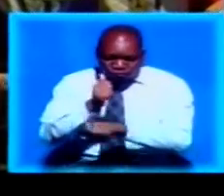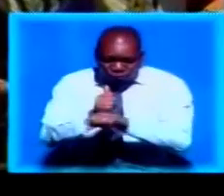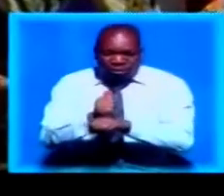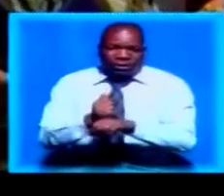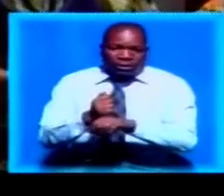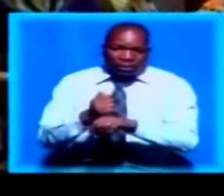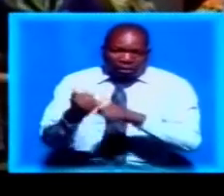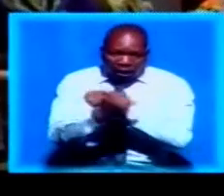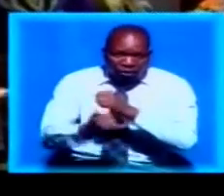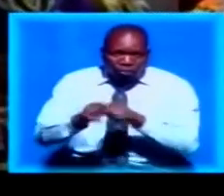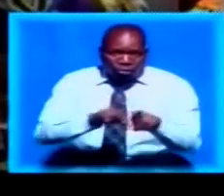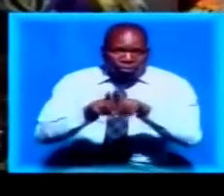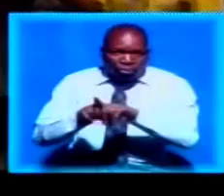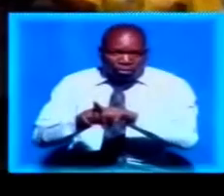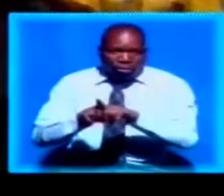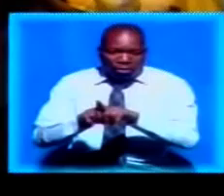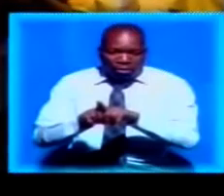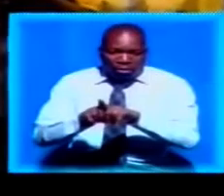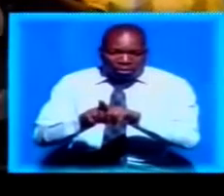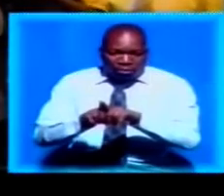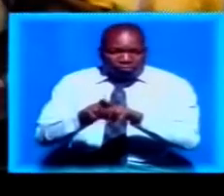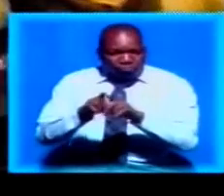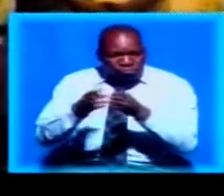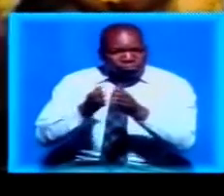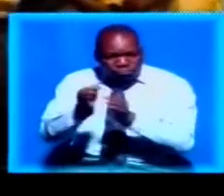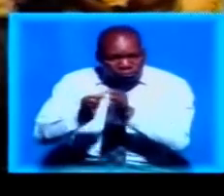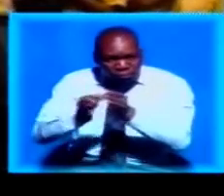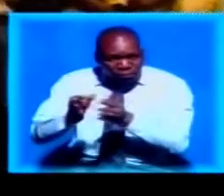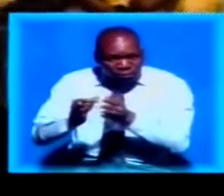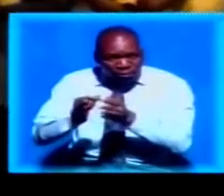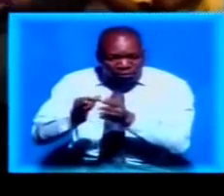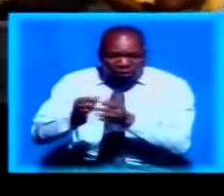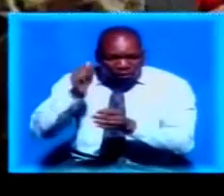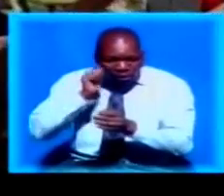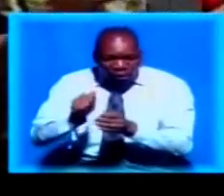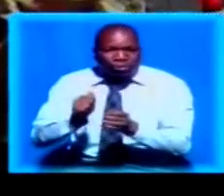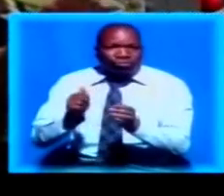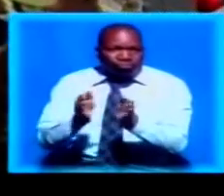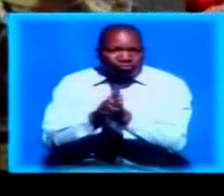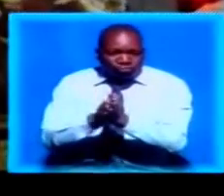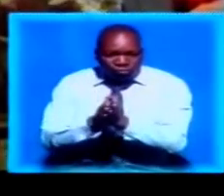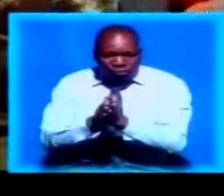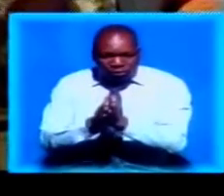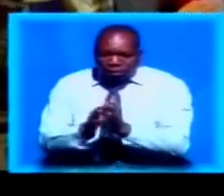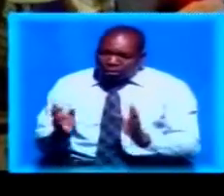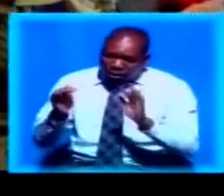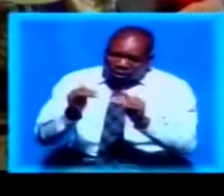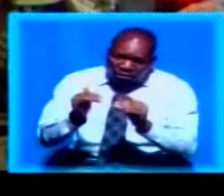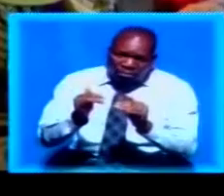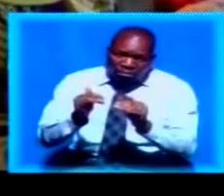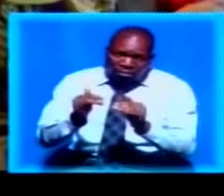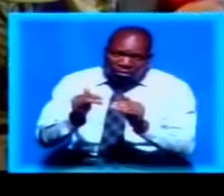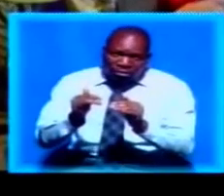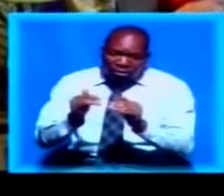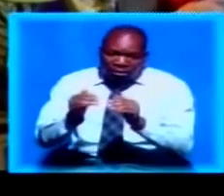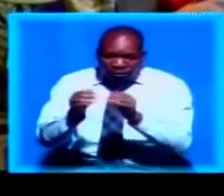Mrs. Lungu did not hesitate to share a word with the girls that had gathered at the school grounds. For whatever you want to become,